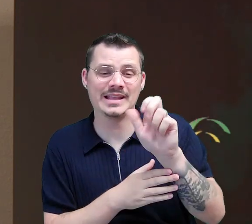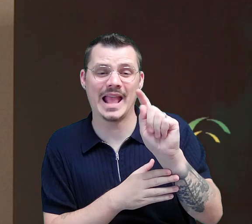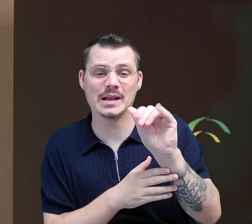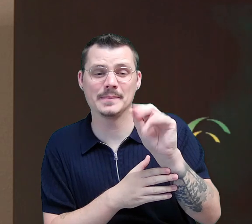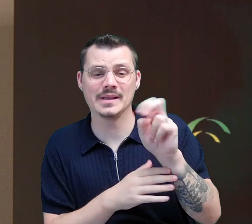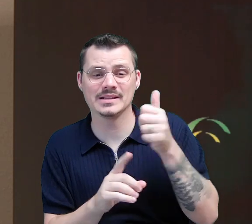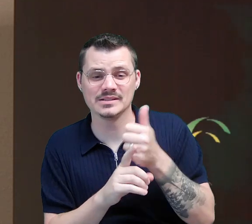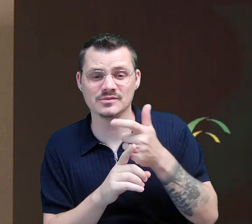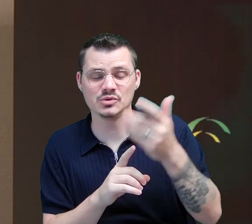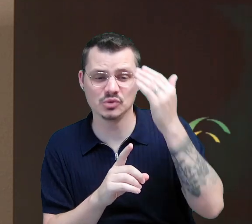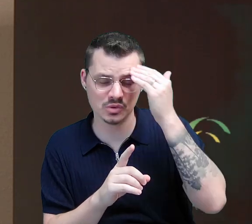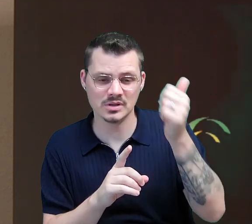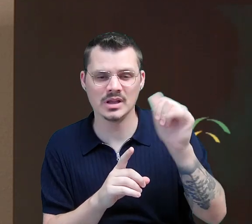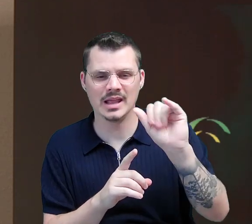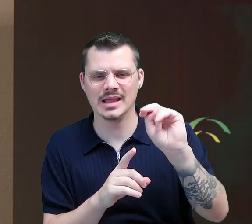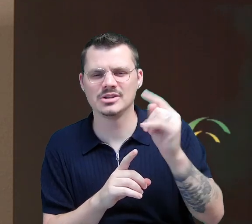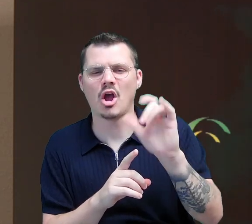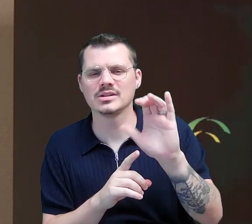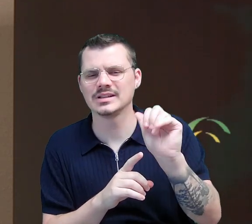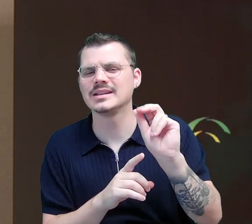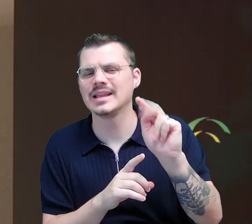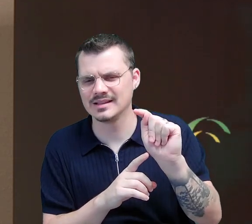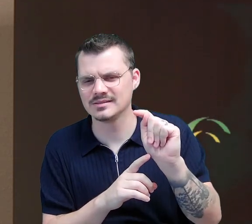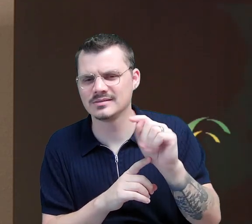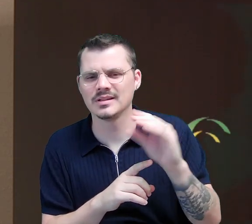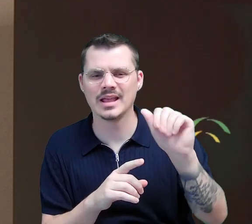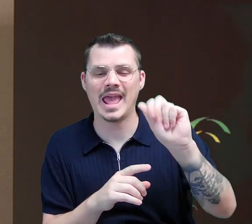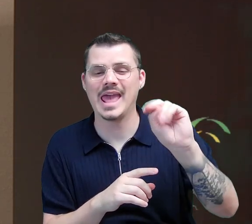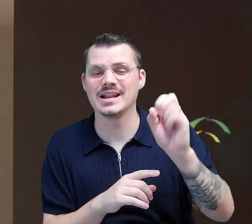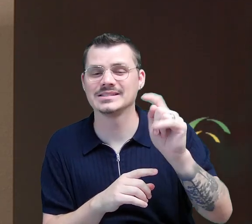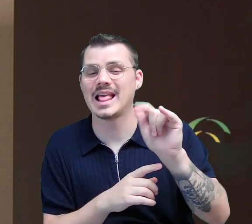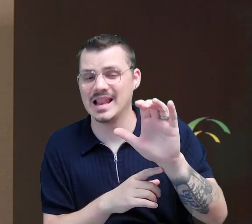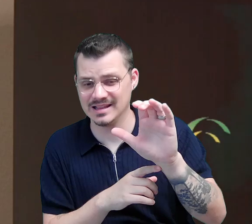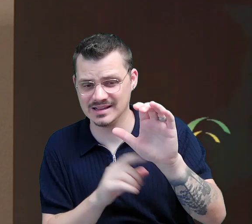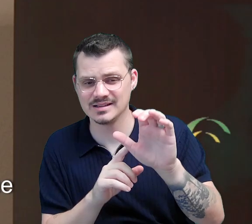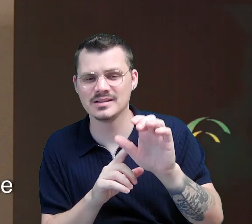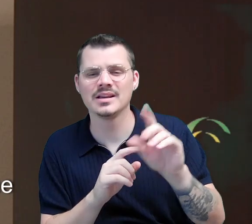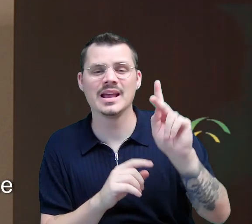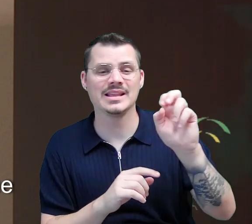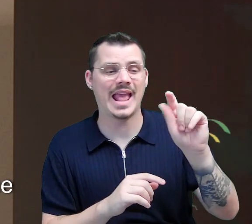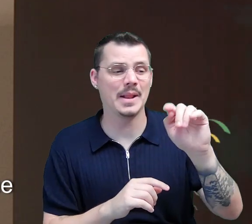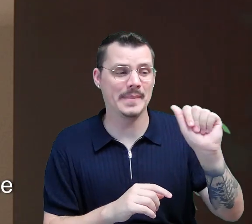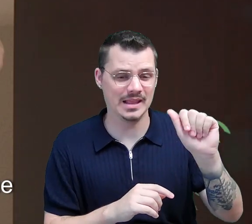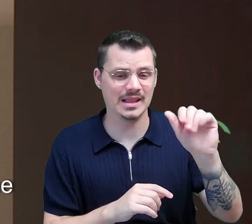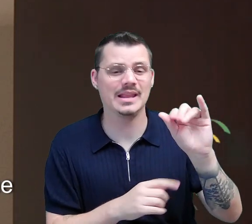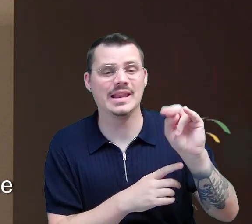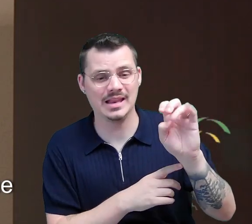as you know, is an intoxicant and an anesthetic, and